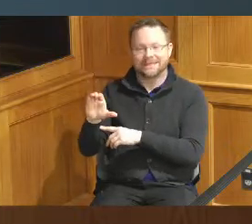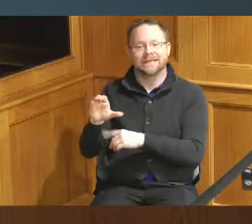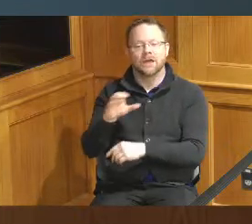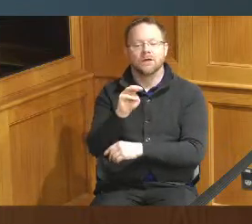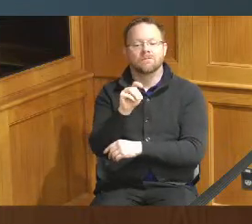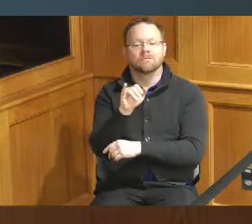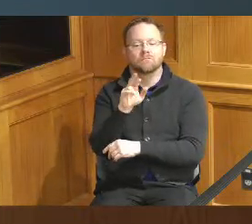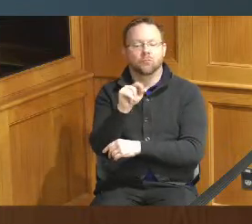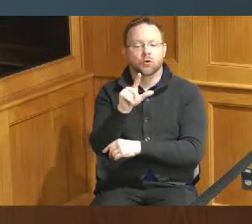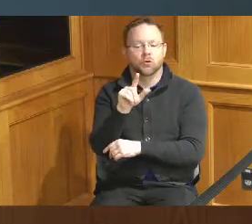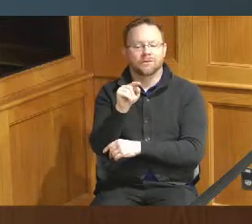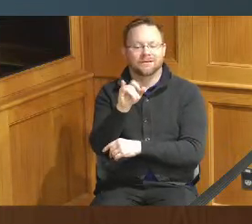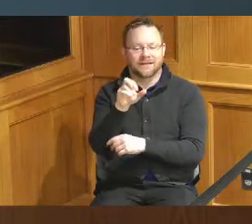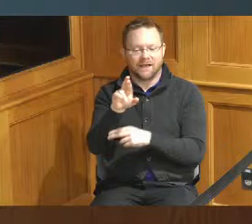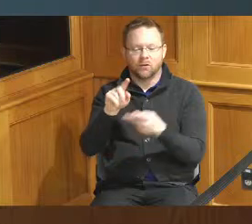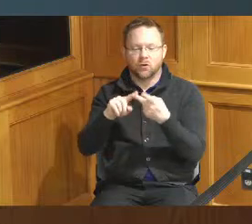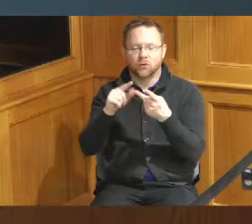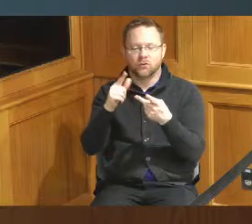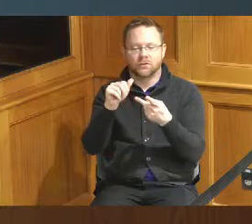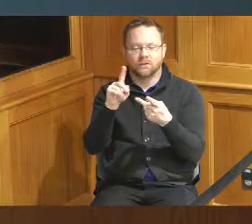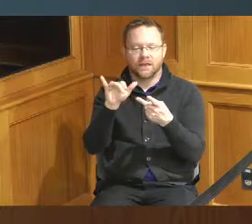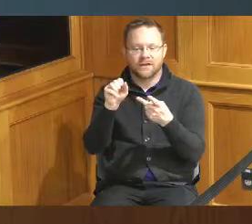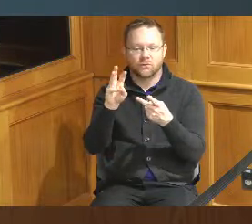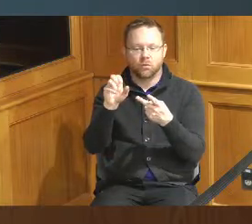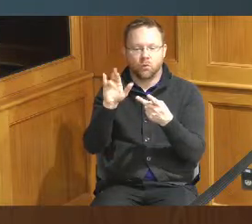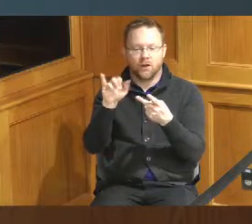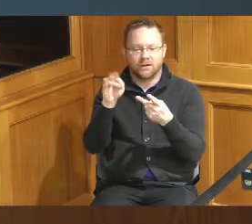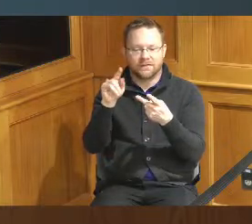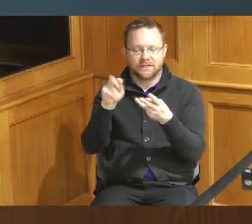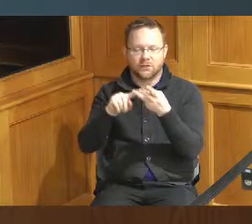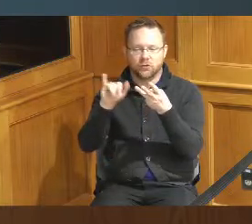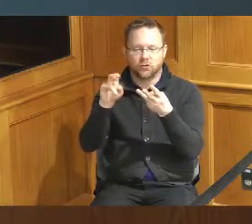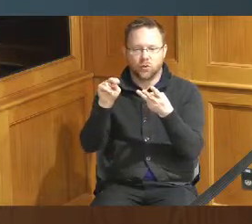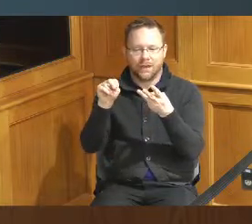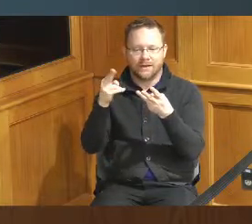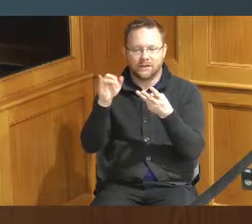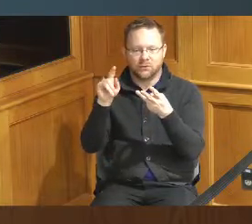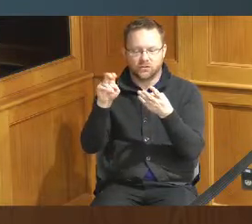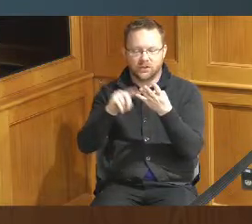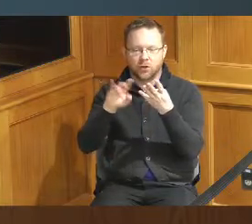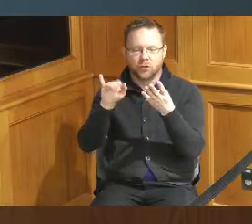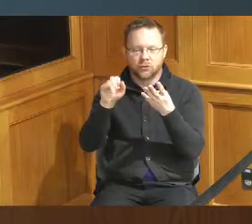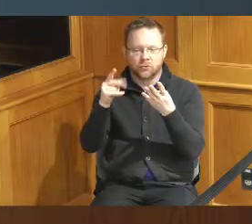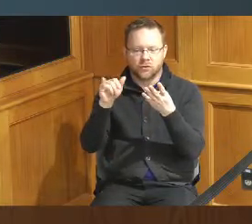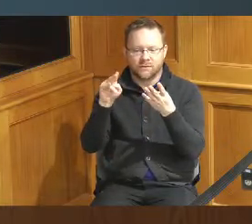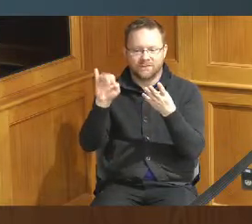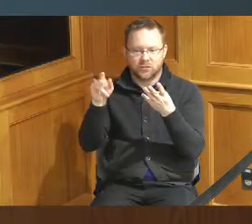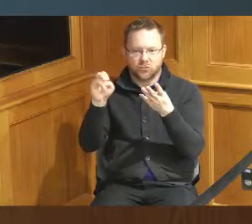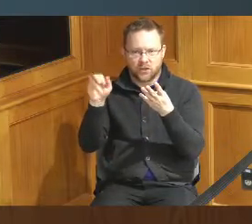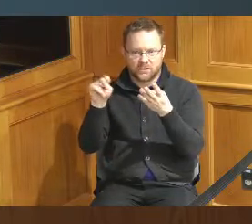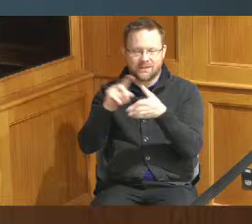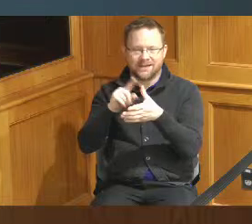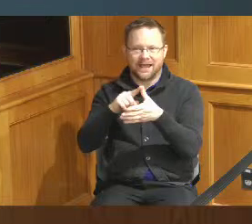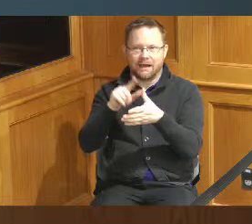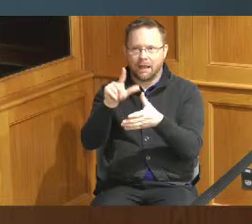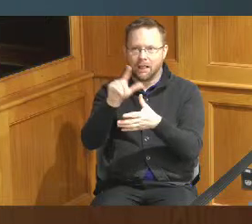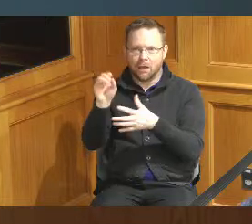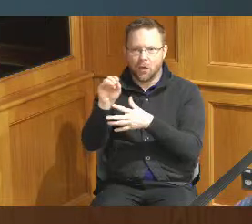Tyler, Gladys Warrington, Joanne Houston, Josephine F. Johnson, and